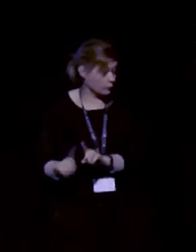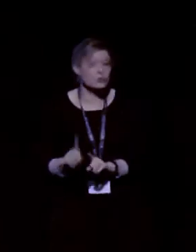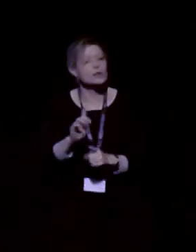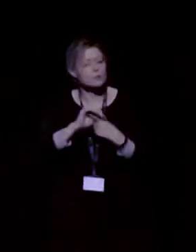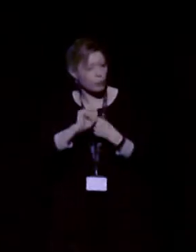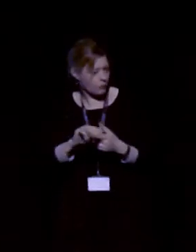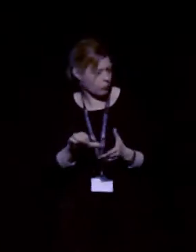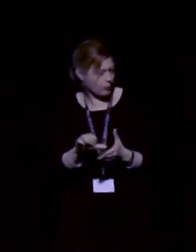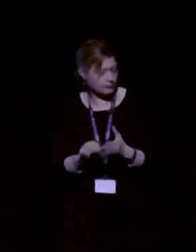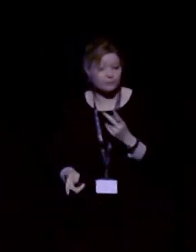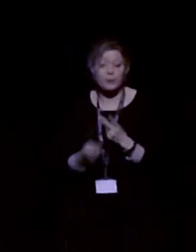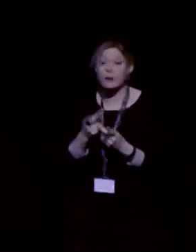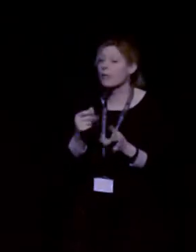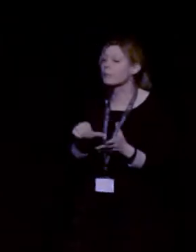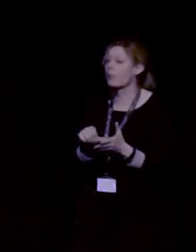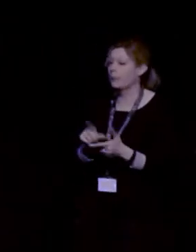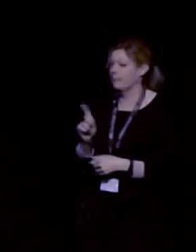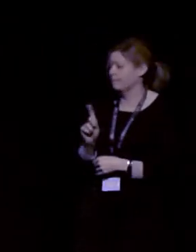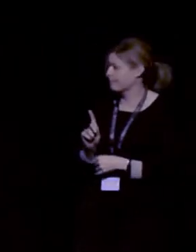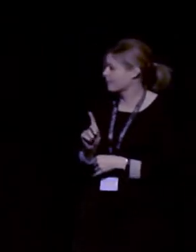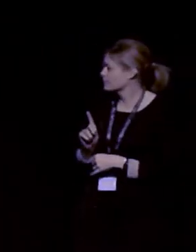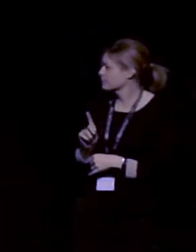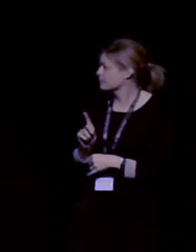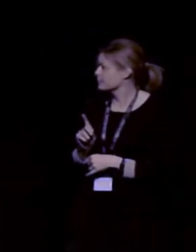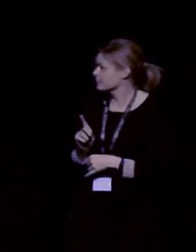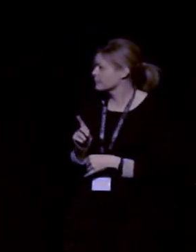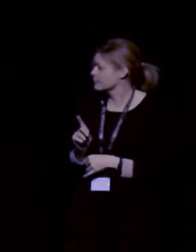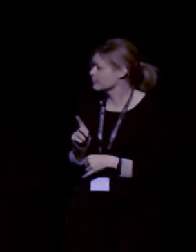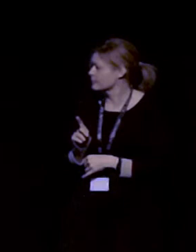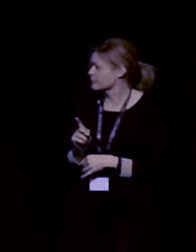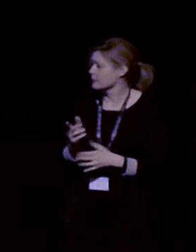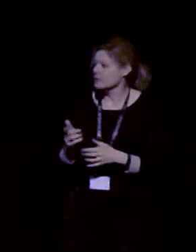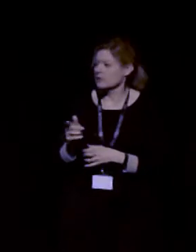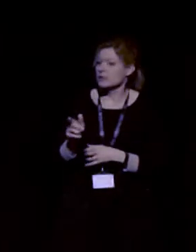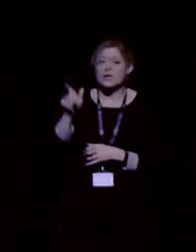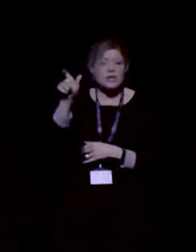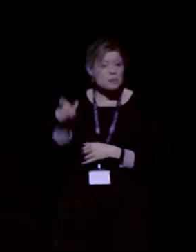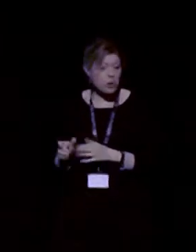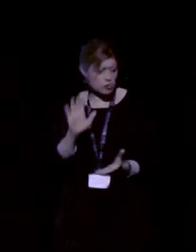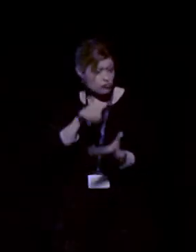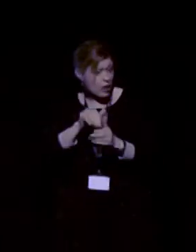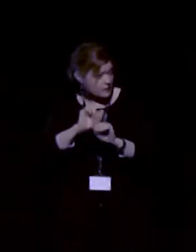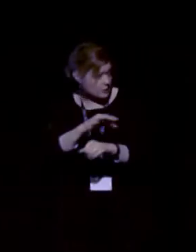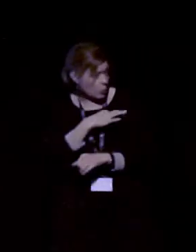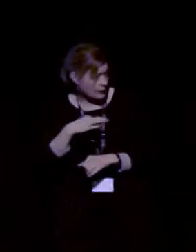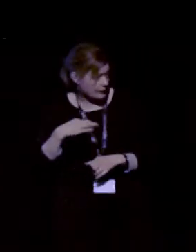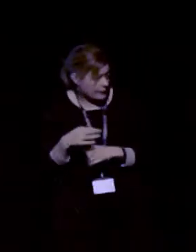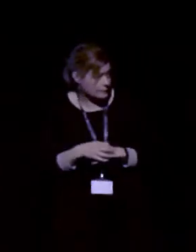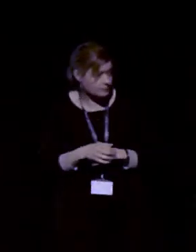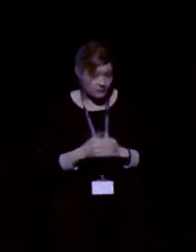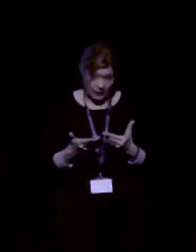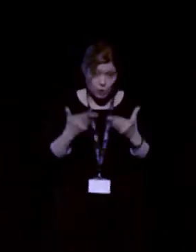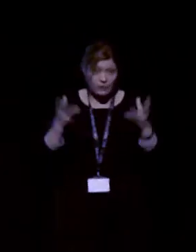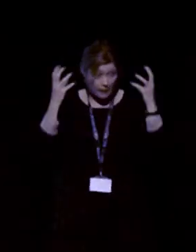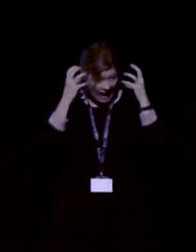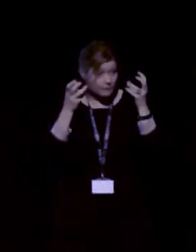problem. Another problem is that, imagine you get a person into your clinic and you put headphones on,